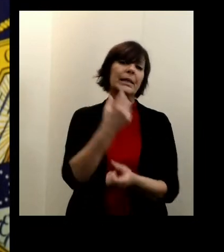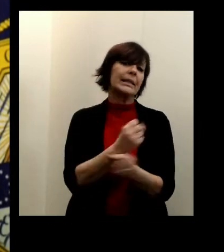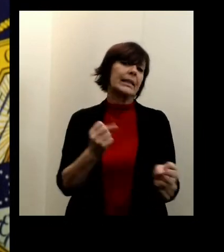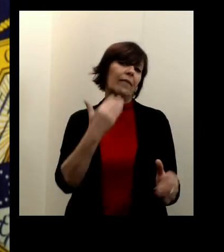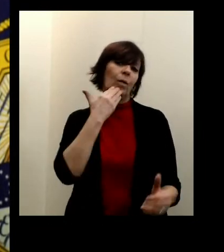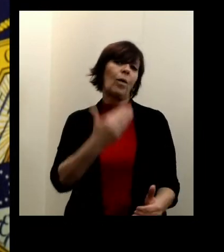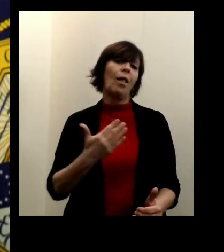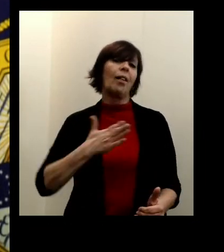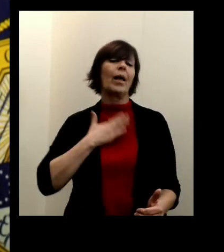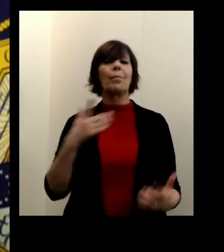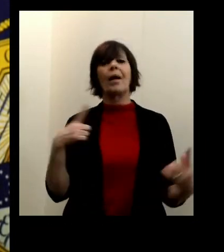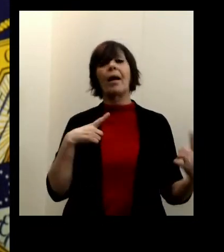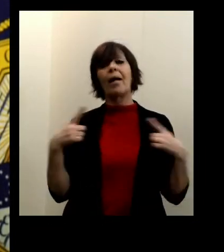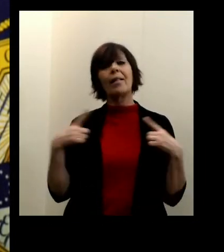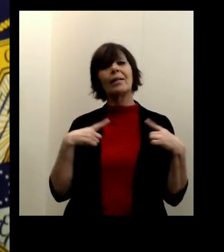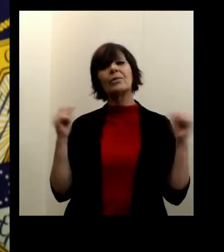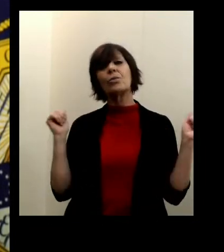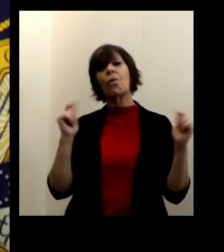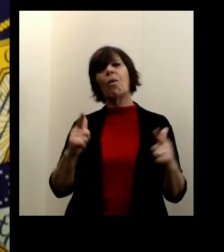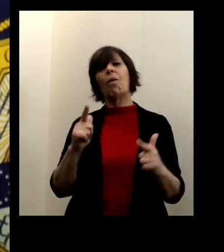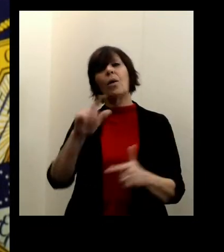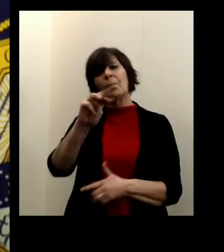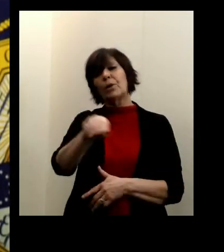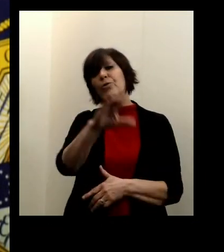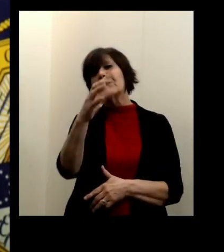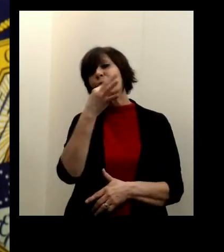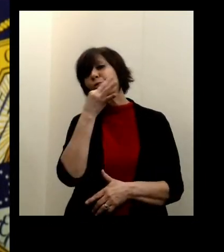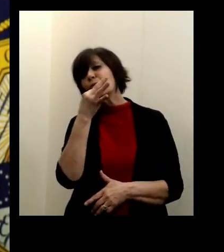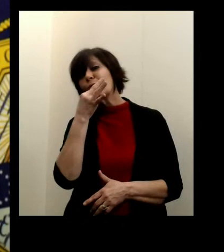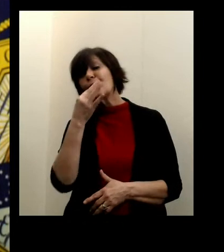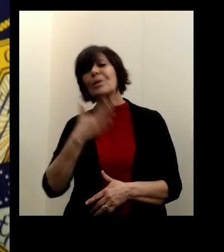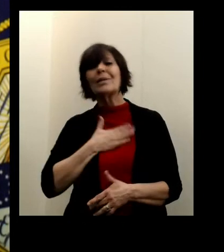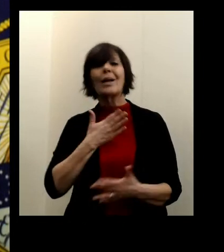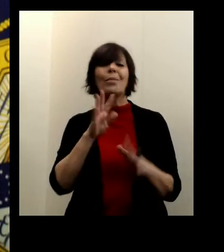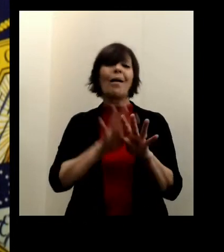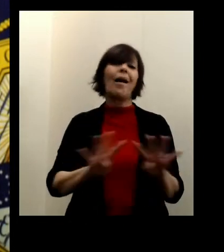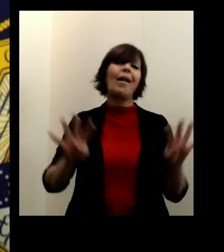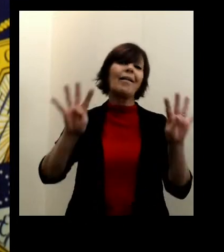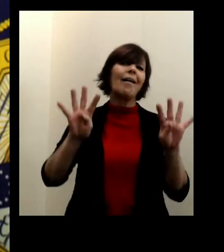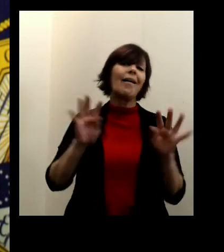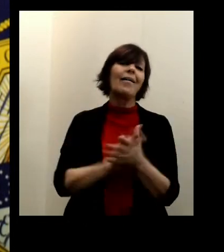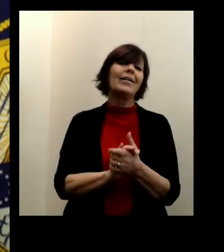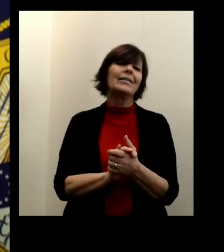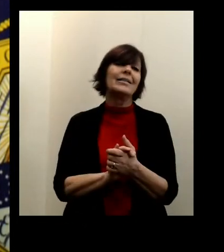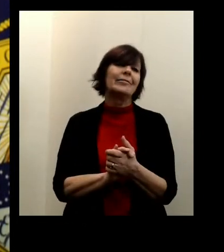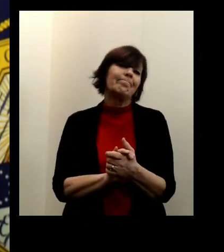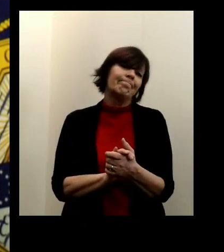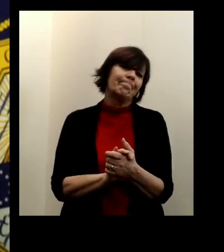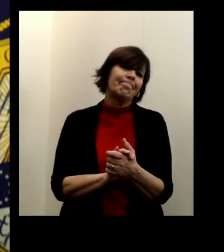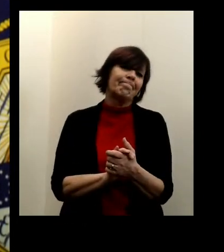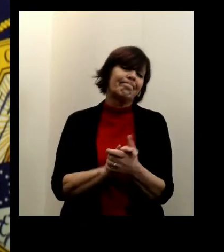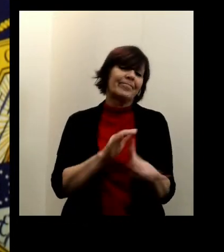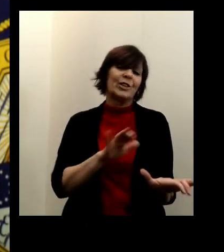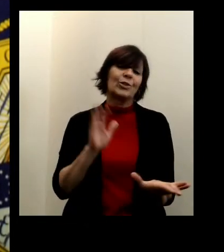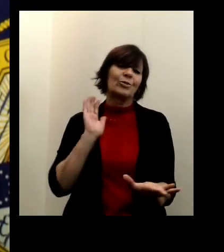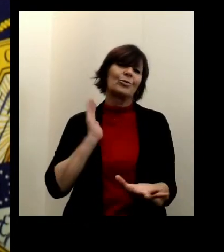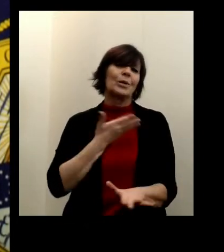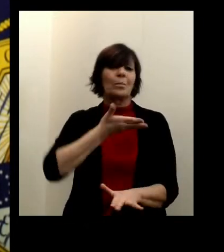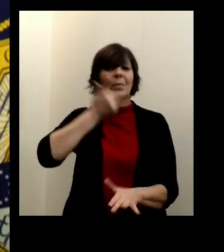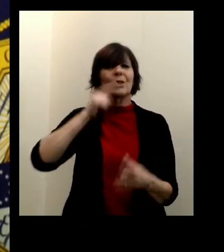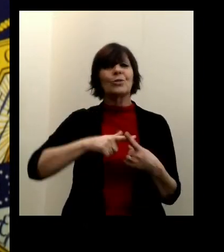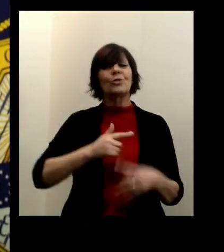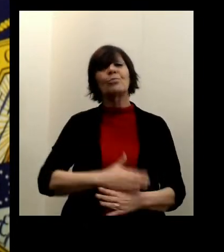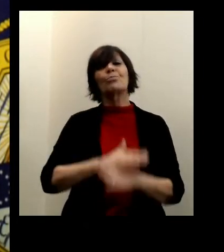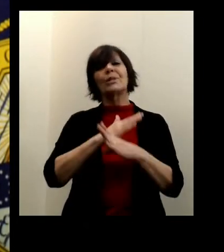all. Happy holidays to all. Merry Christmas very soon. Happy Hanukkah. And just let's do our best to protect our